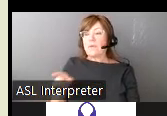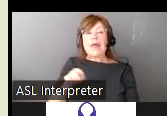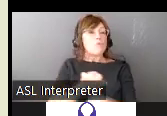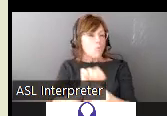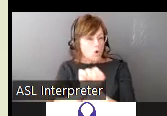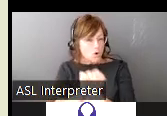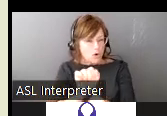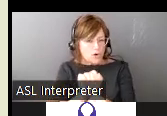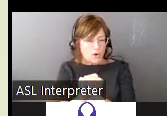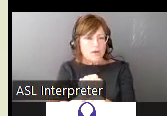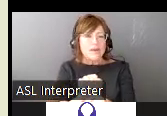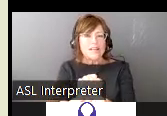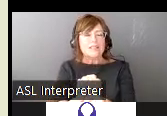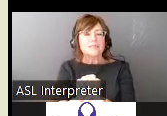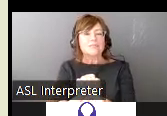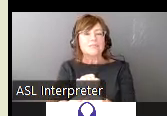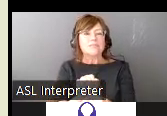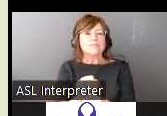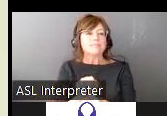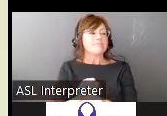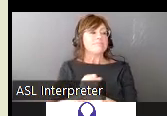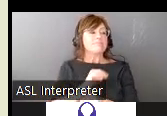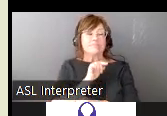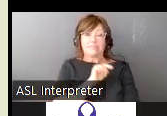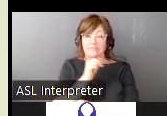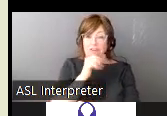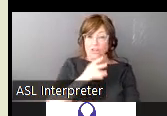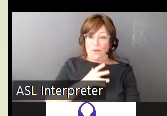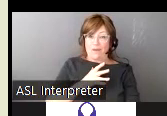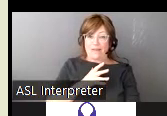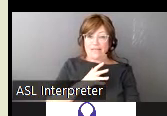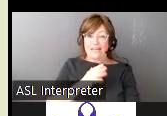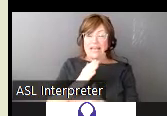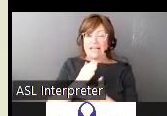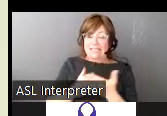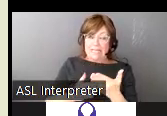force. Consequently, older women are less likely to be